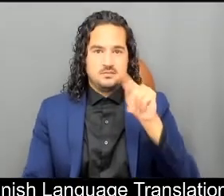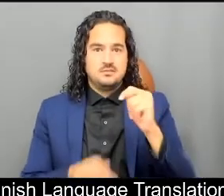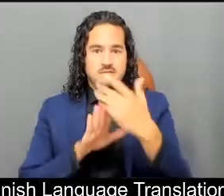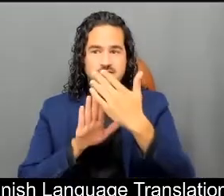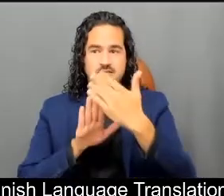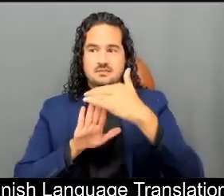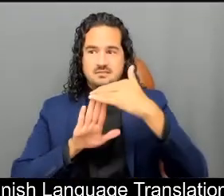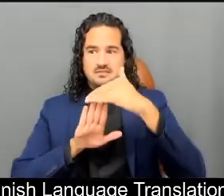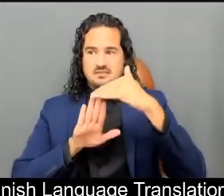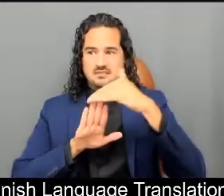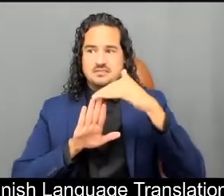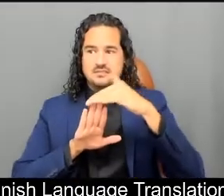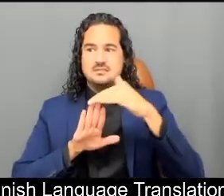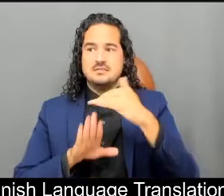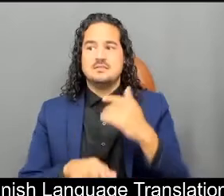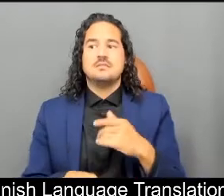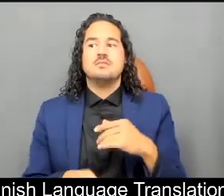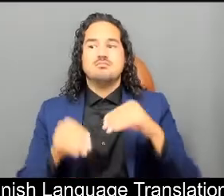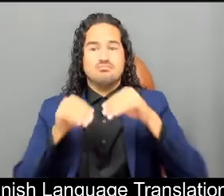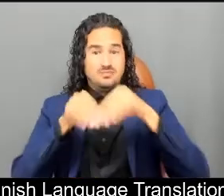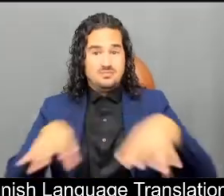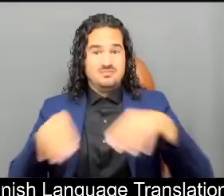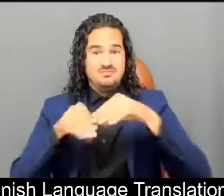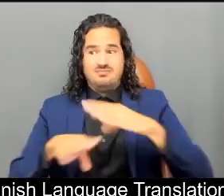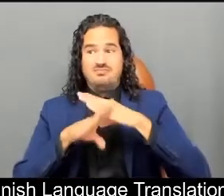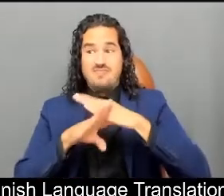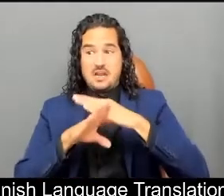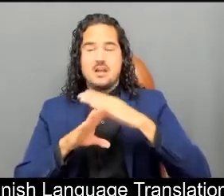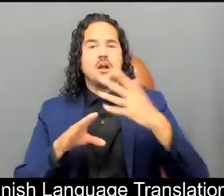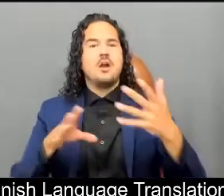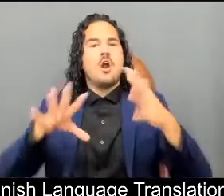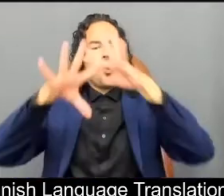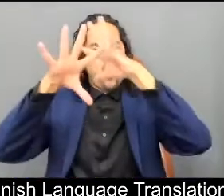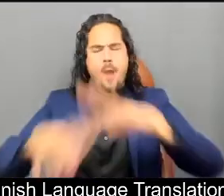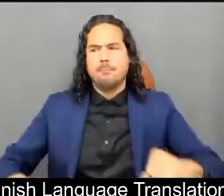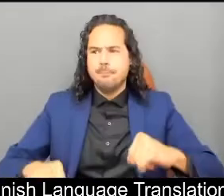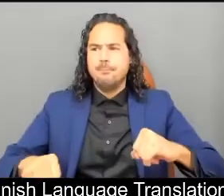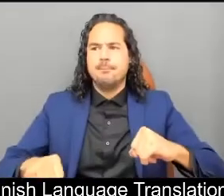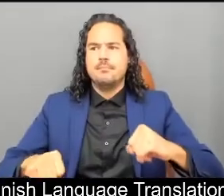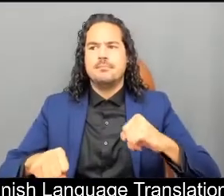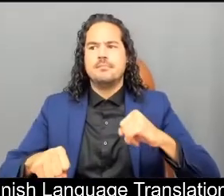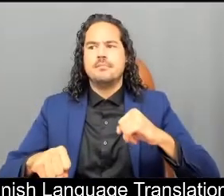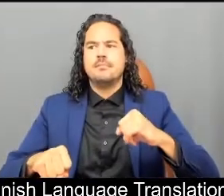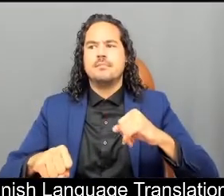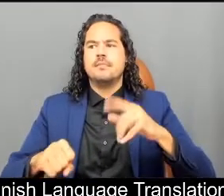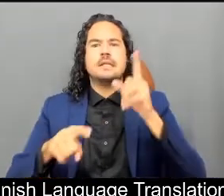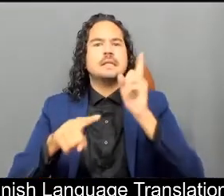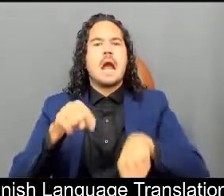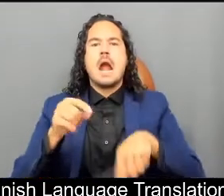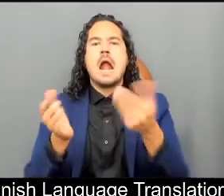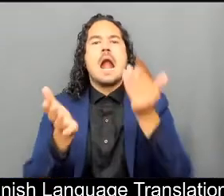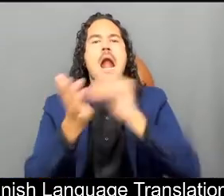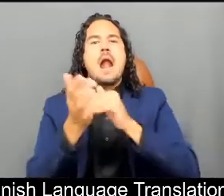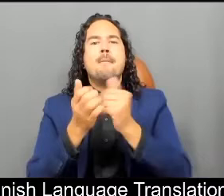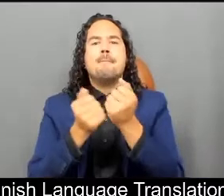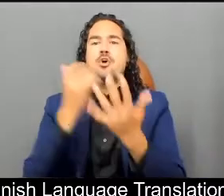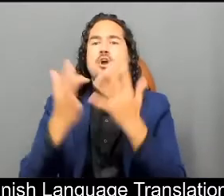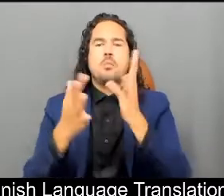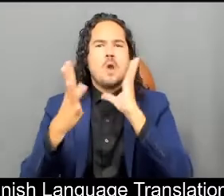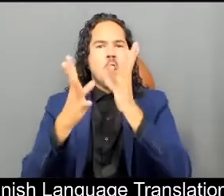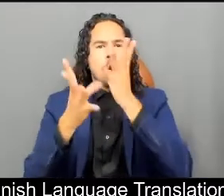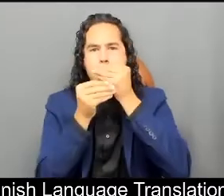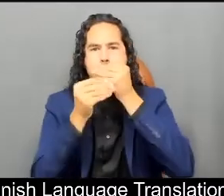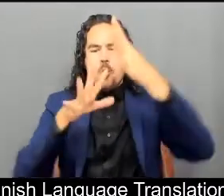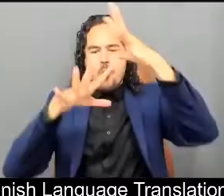Retardant covers up the vegetation and renders it unburnable. However, if we use it in an area where the vegetation is too thick,